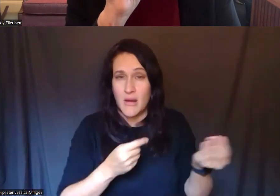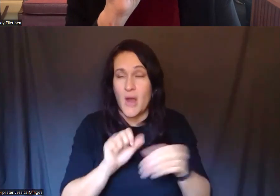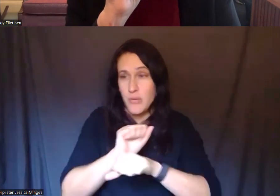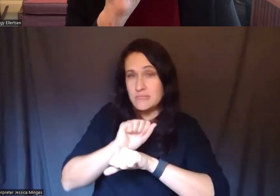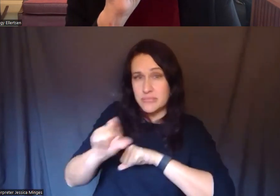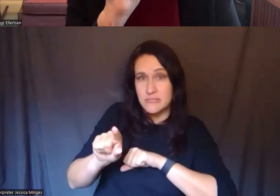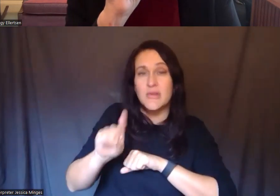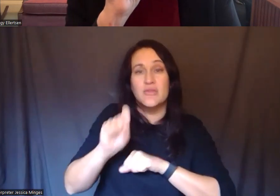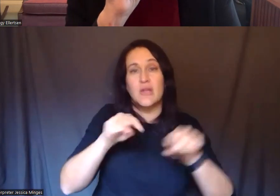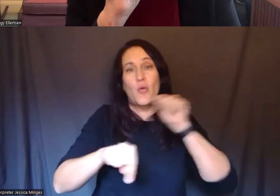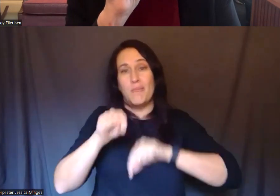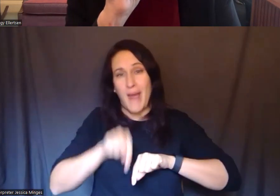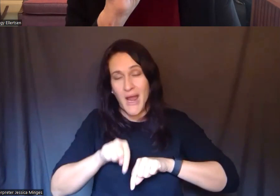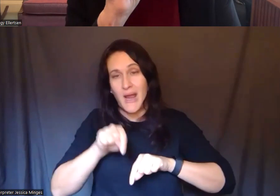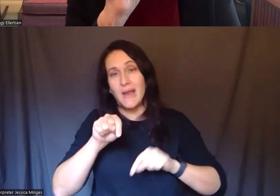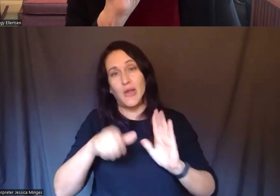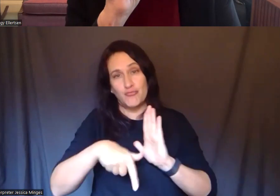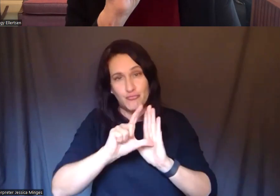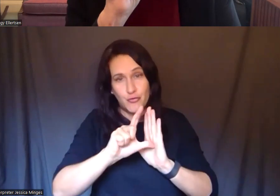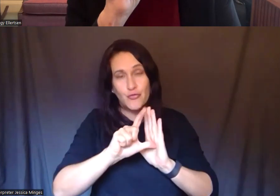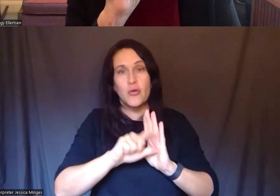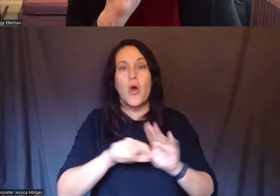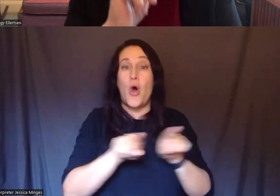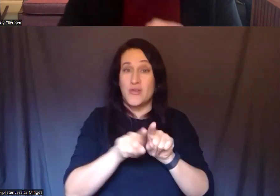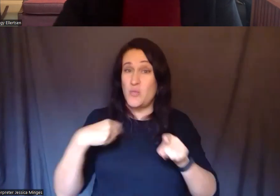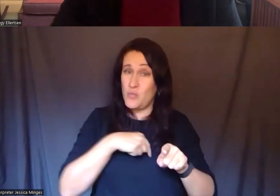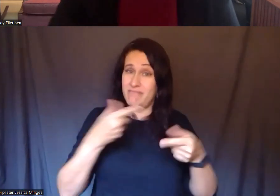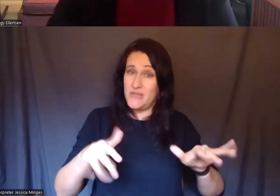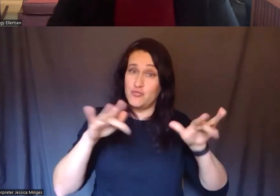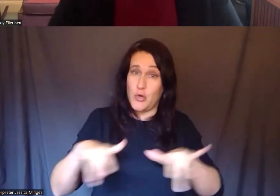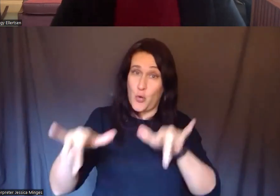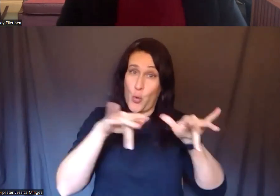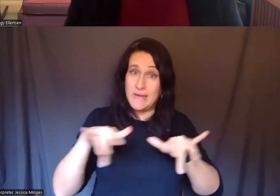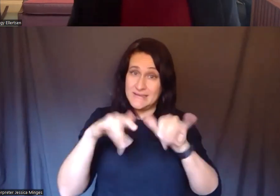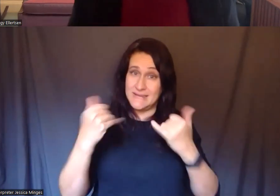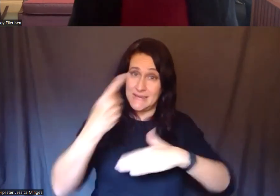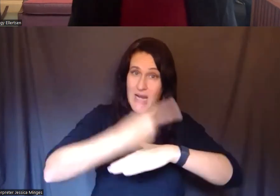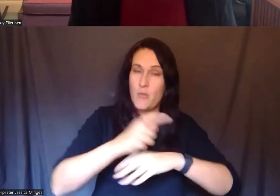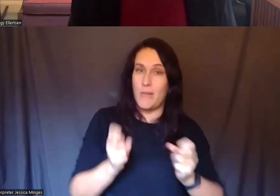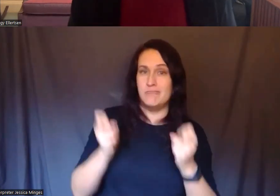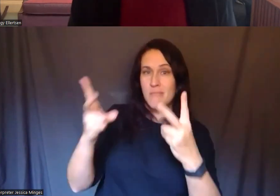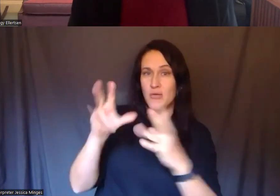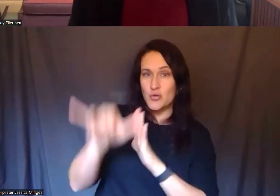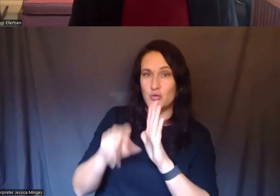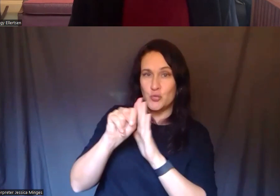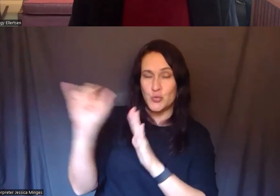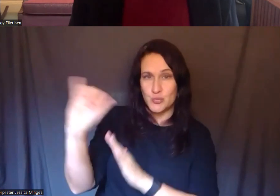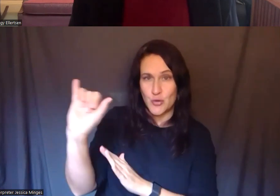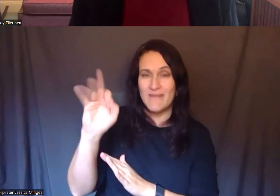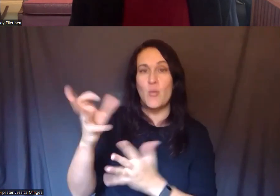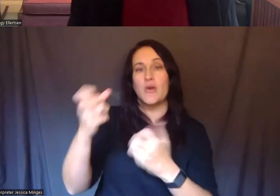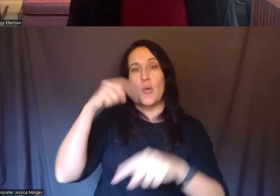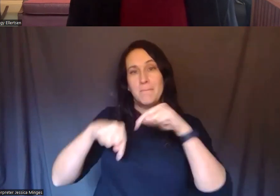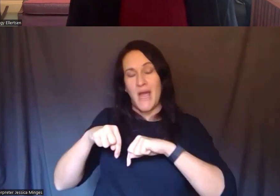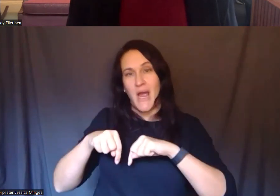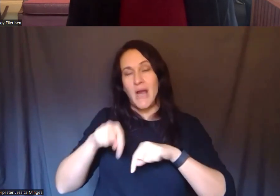information. We have recorded today, and that will be available on our YouTube channel if you want to go back and view it, or if you want to